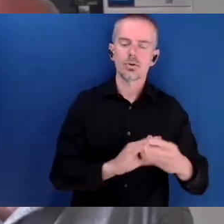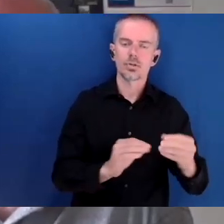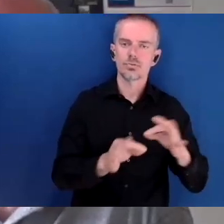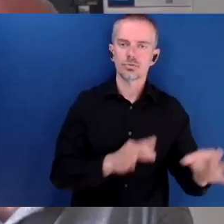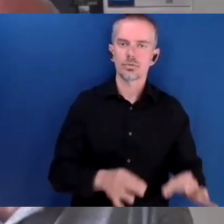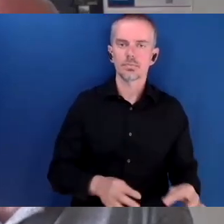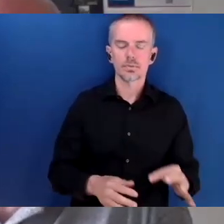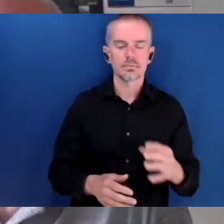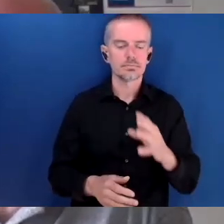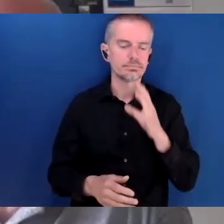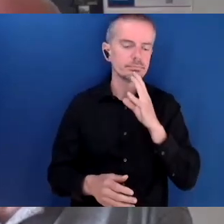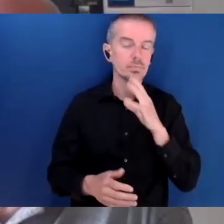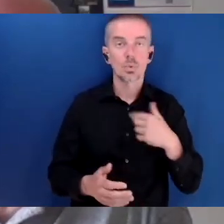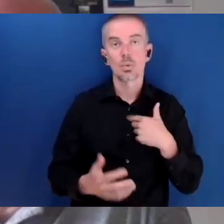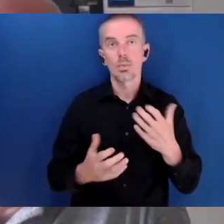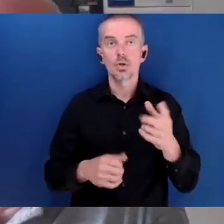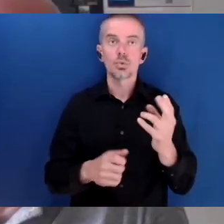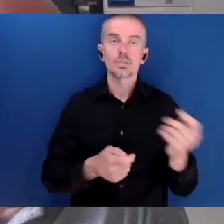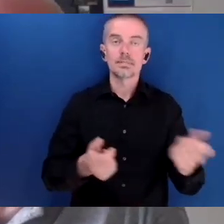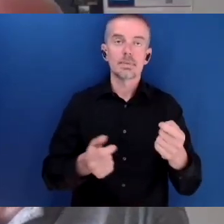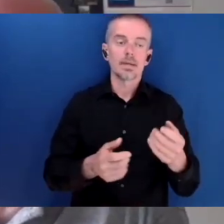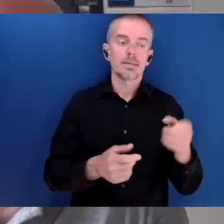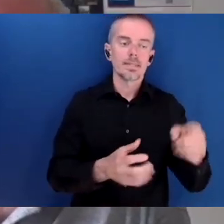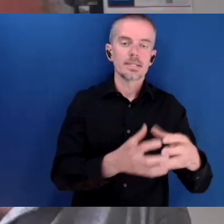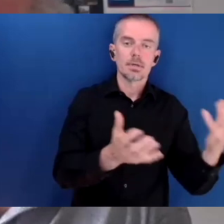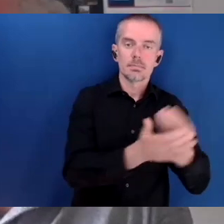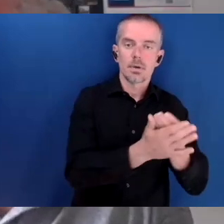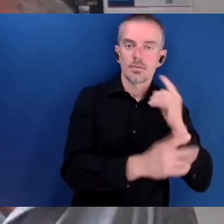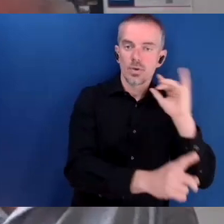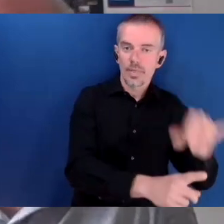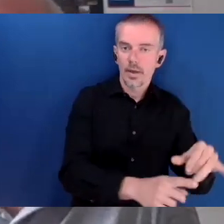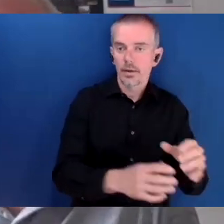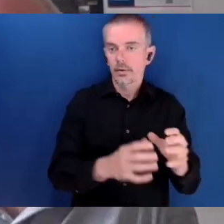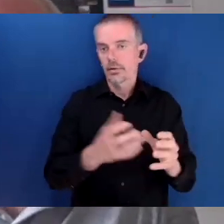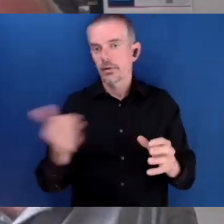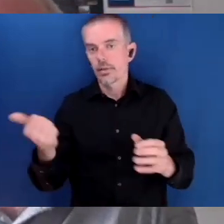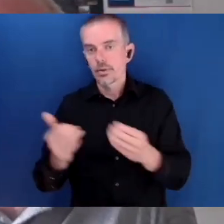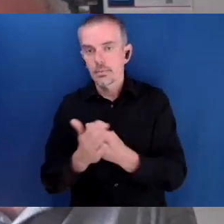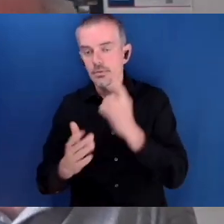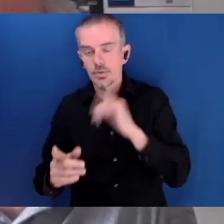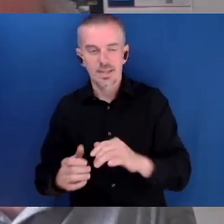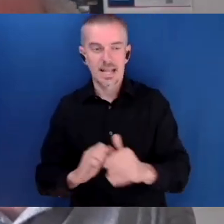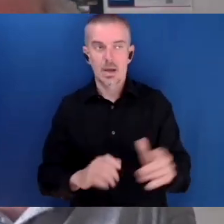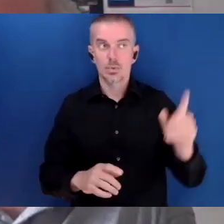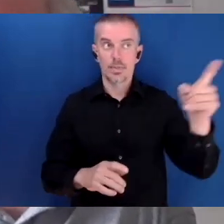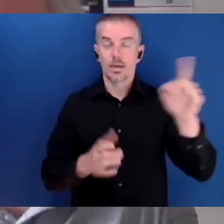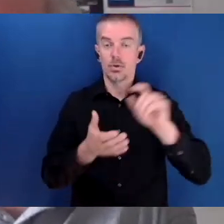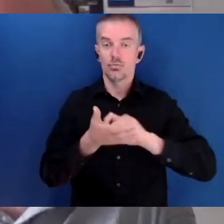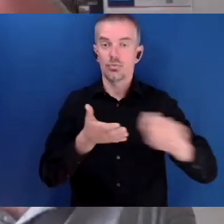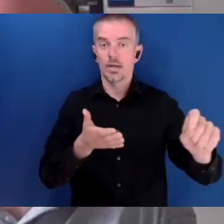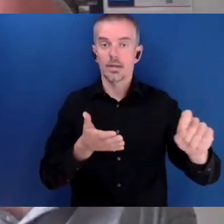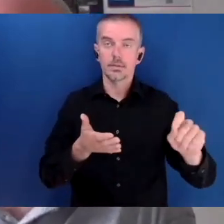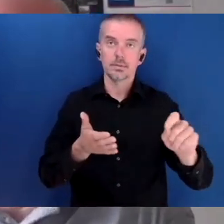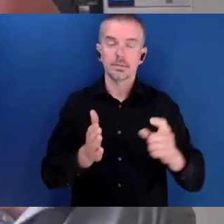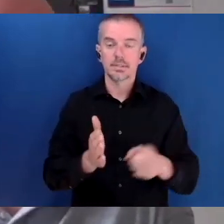want you to spend this amount of money on these things. And how that's written can be more or